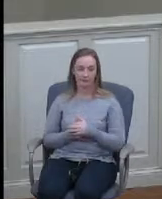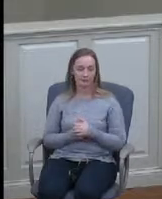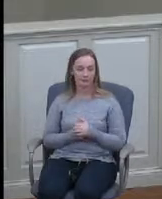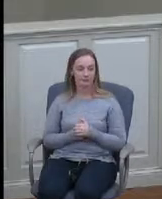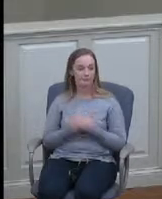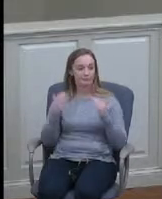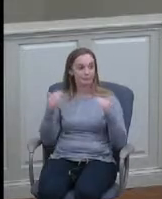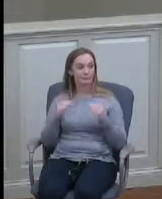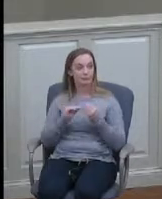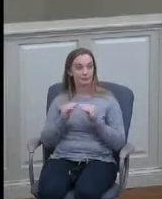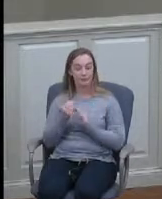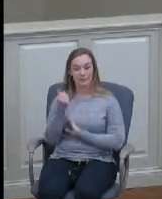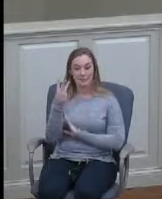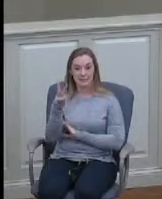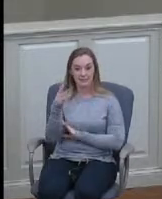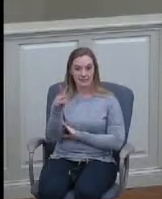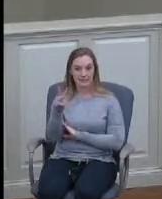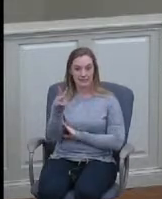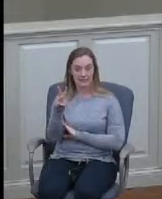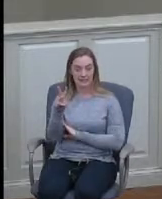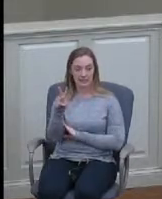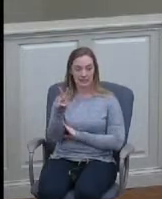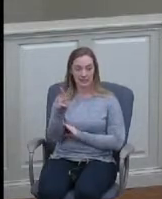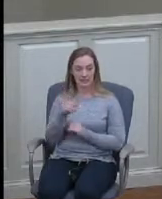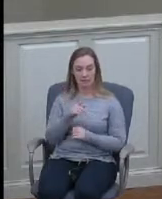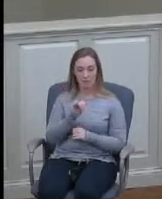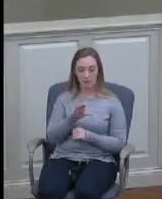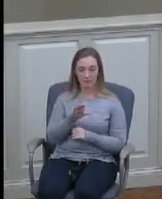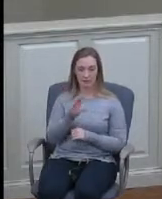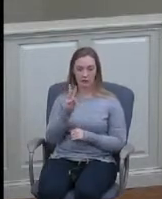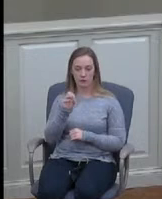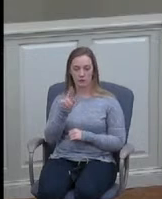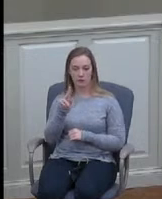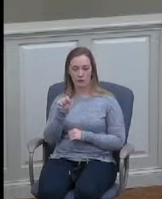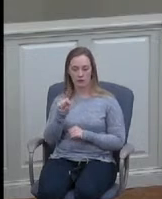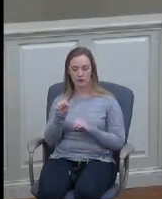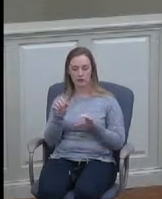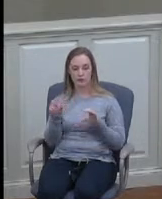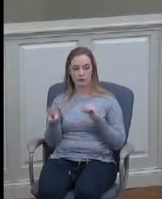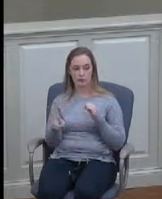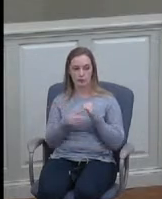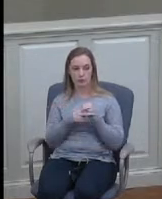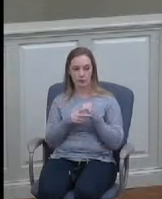Item 16 is the Public Works storage logs.